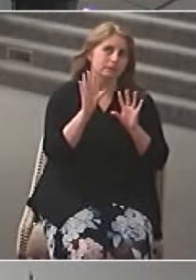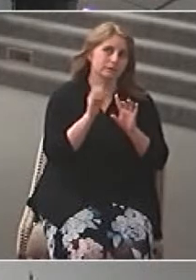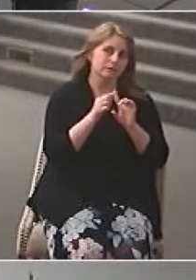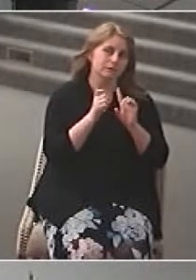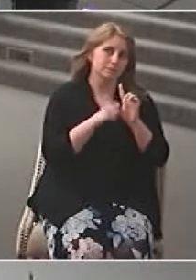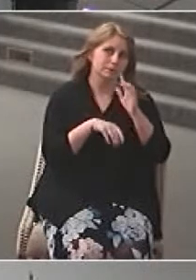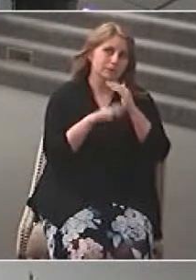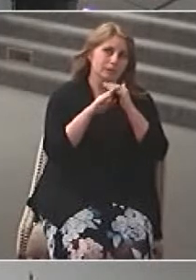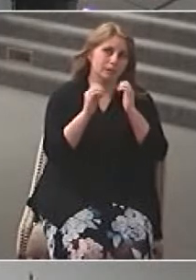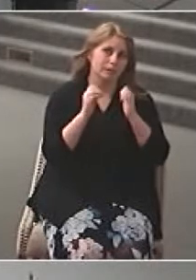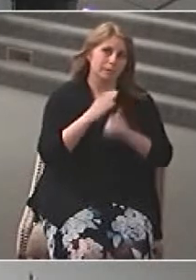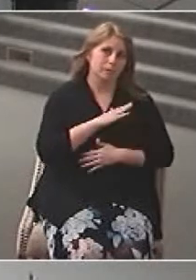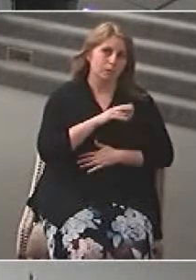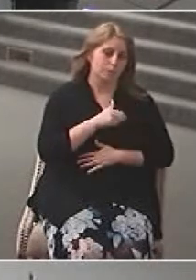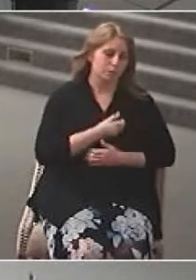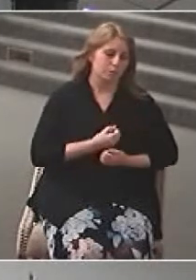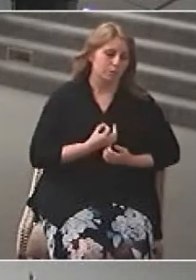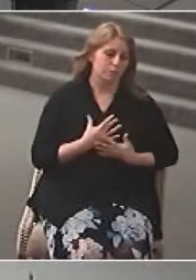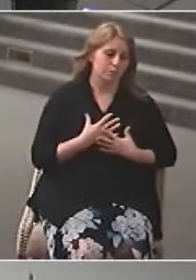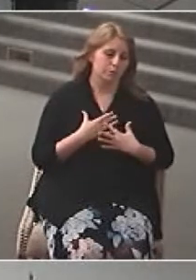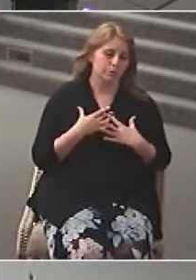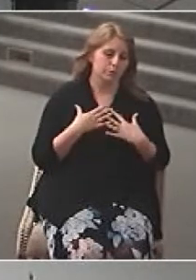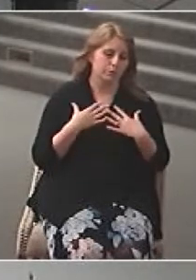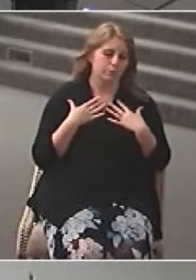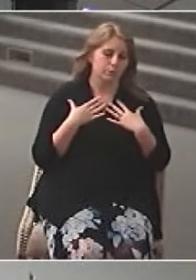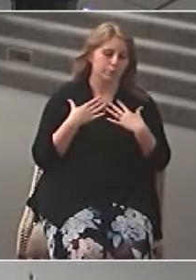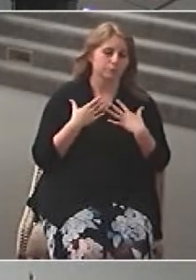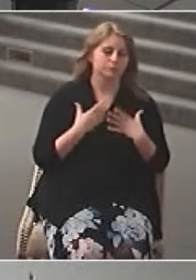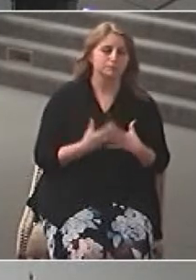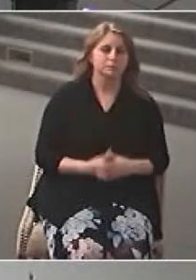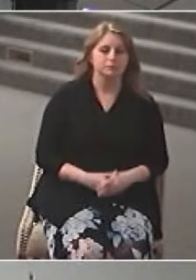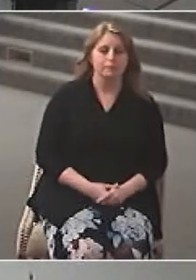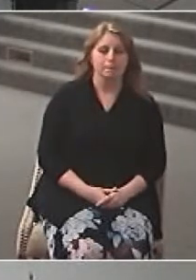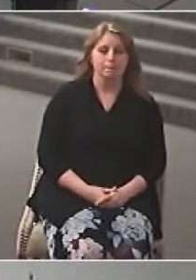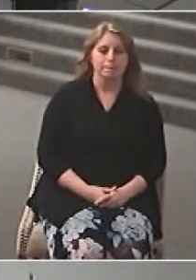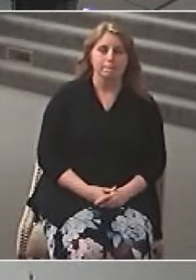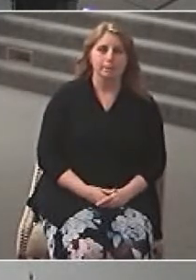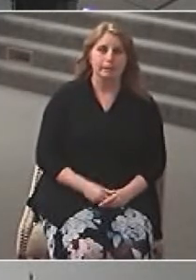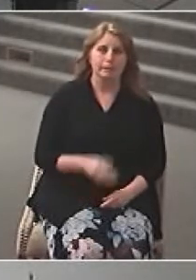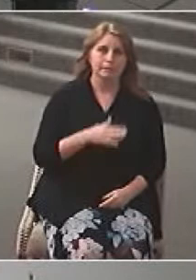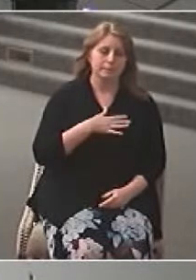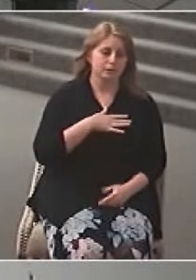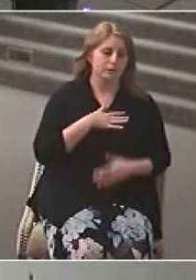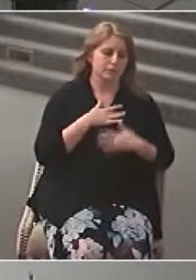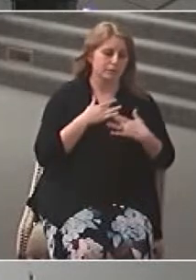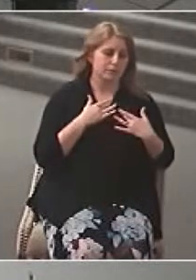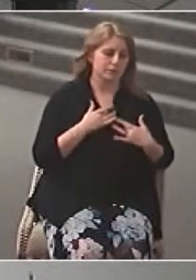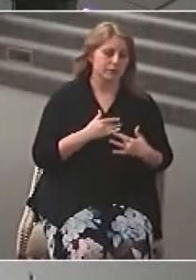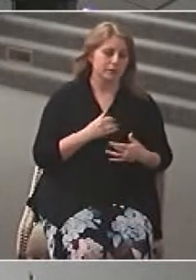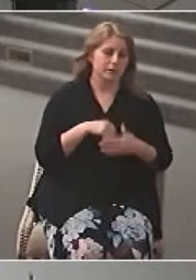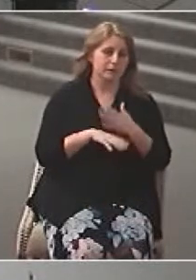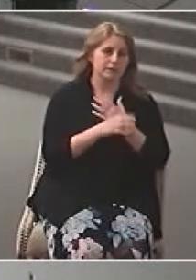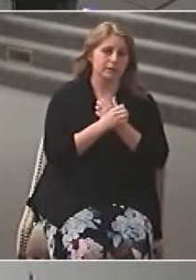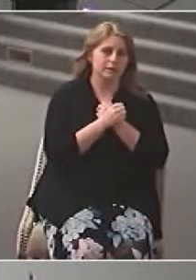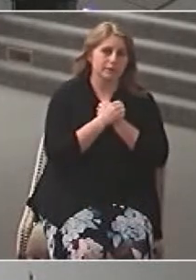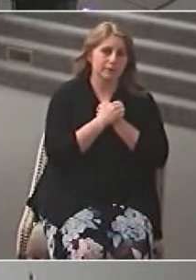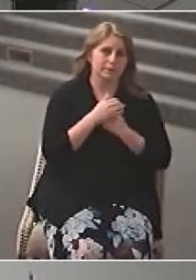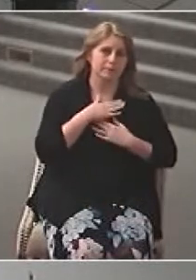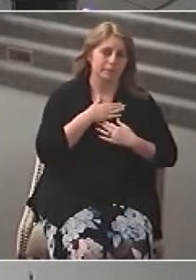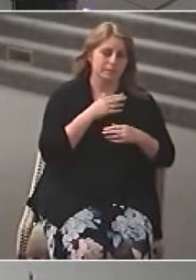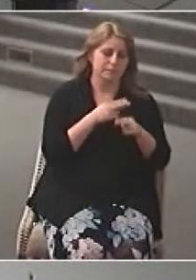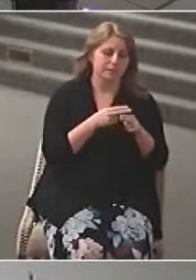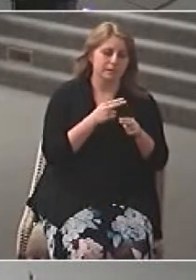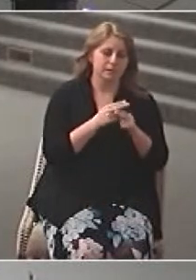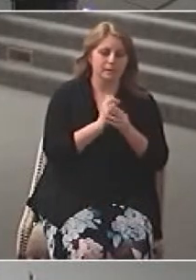from heaven filled my soul. It bathed my heart in love